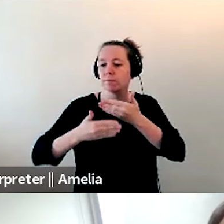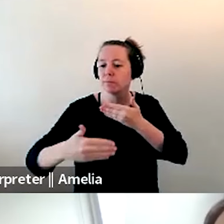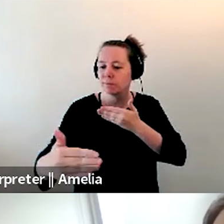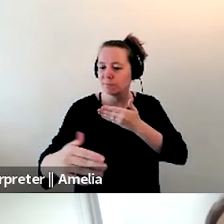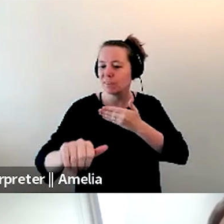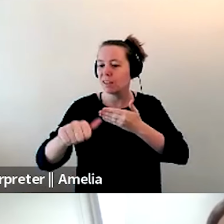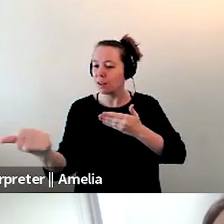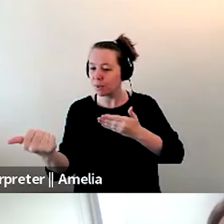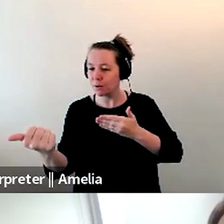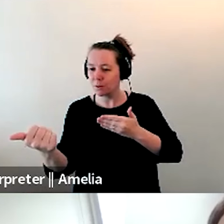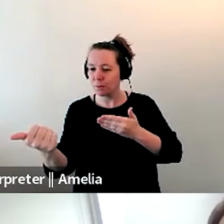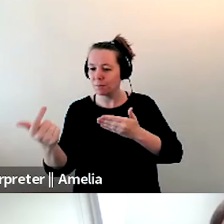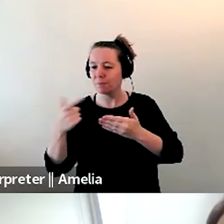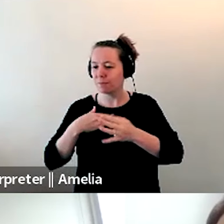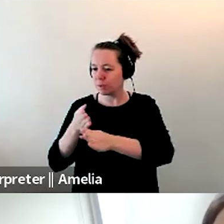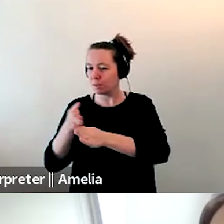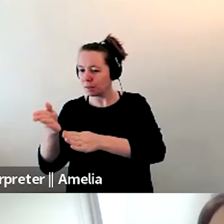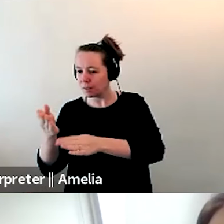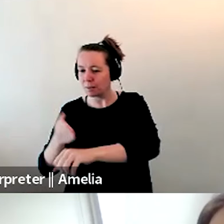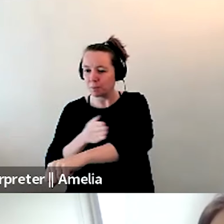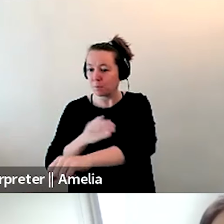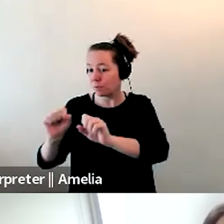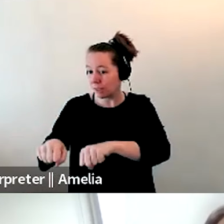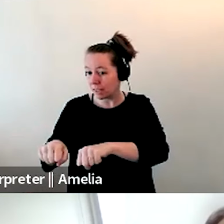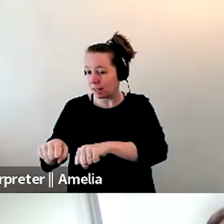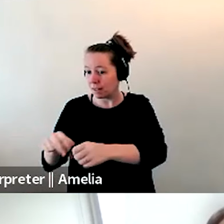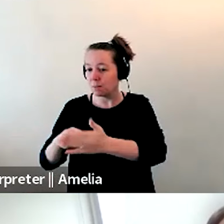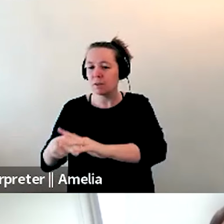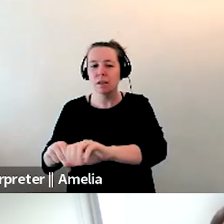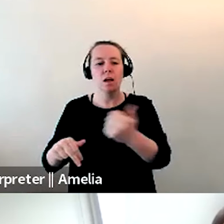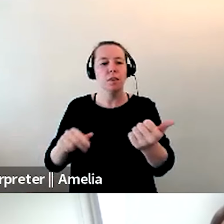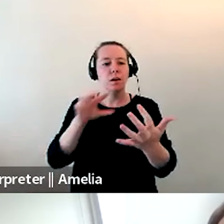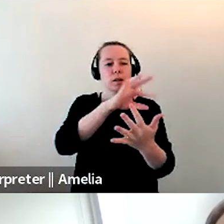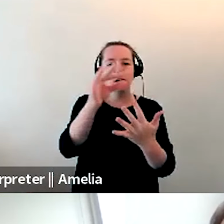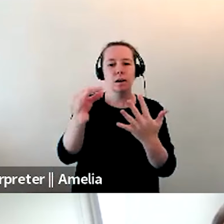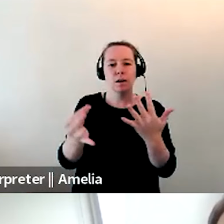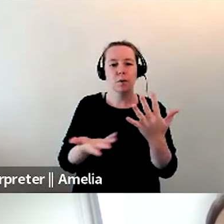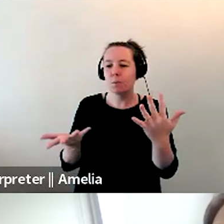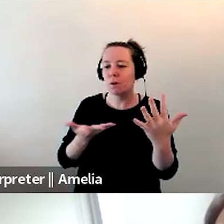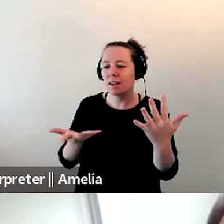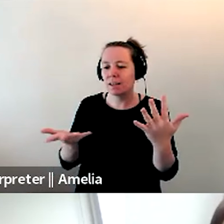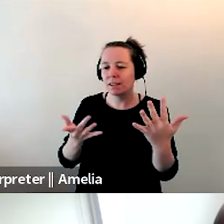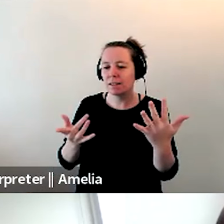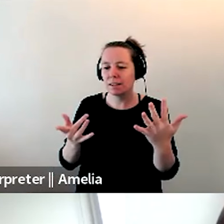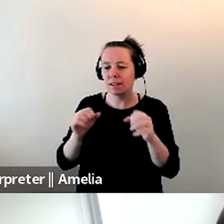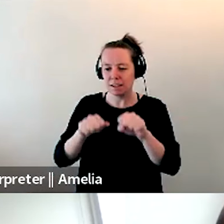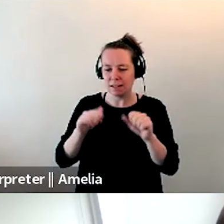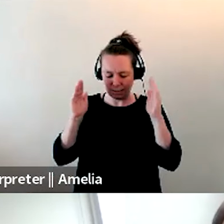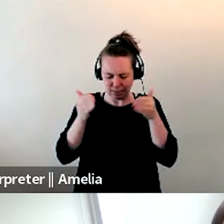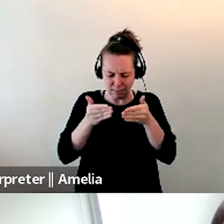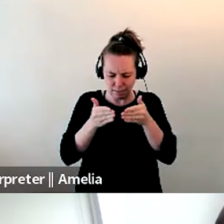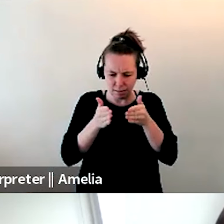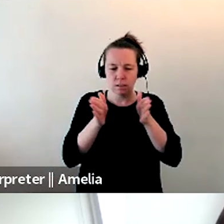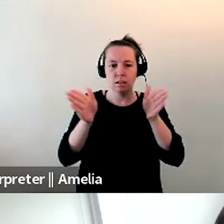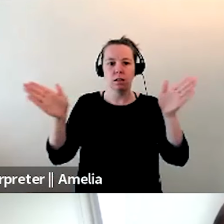being a journalist or in the communications industry is my only option. So I think it really helped me to shape my career